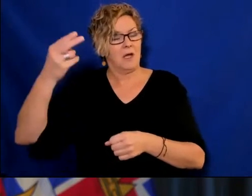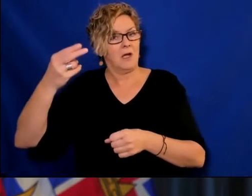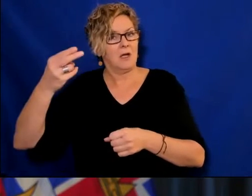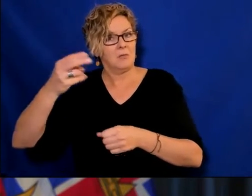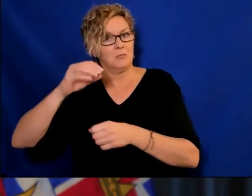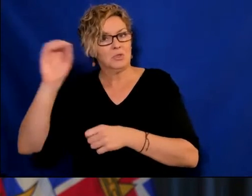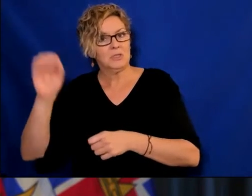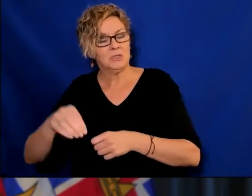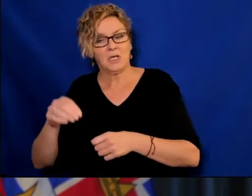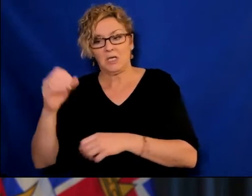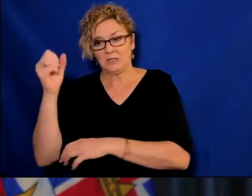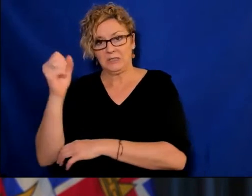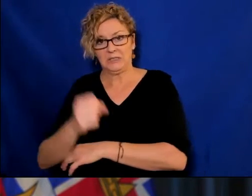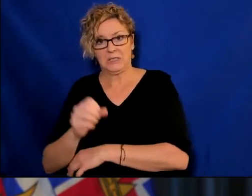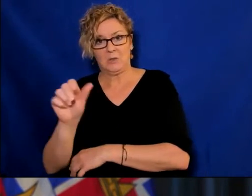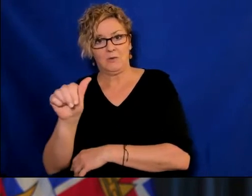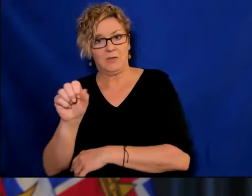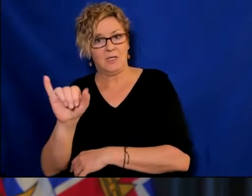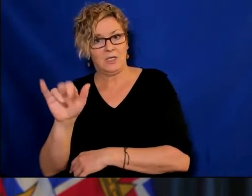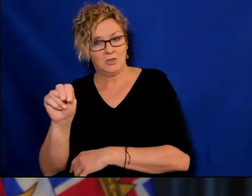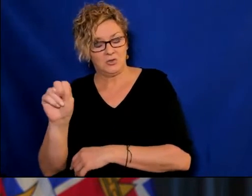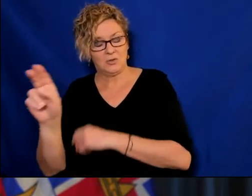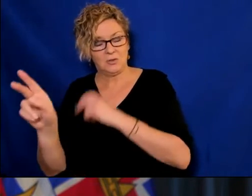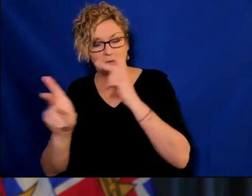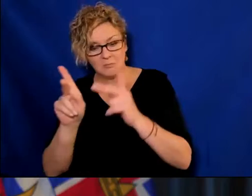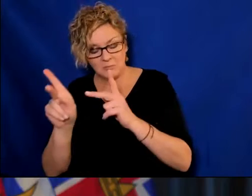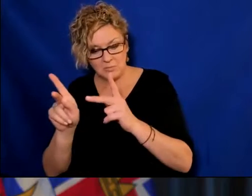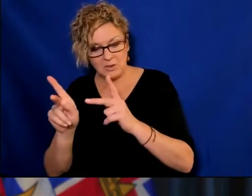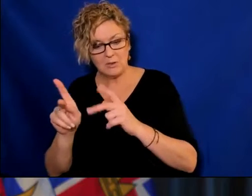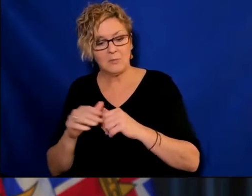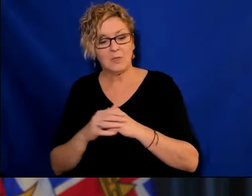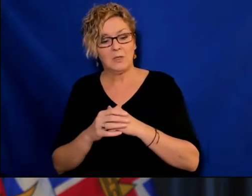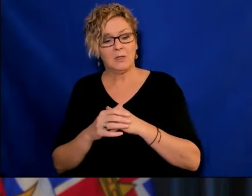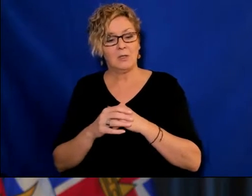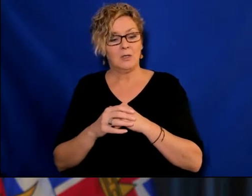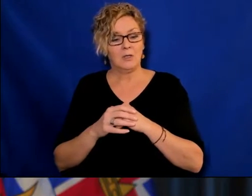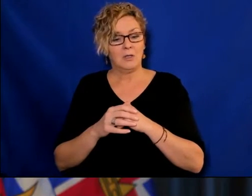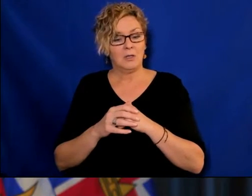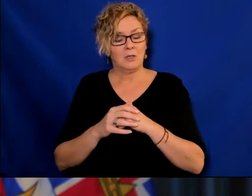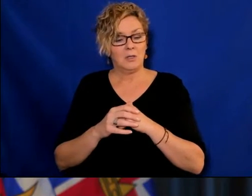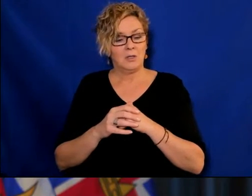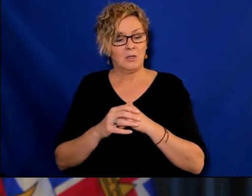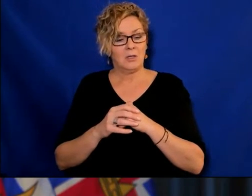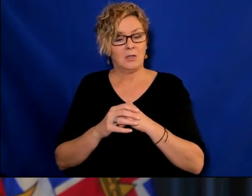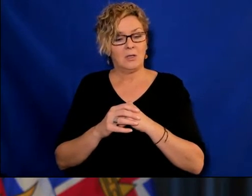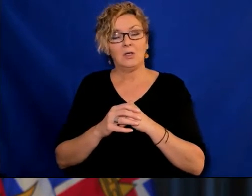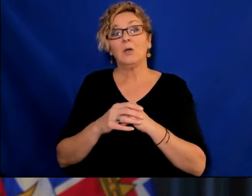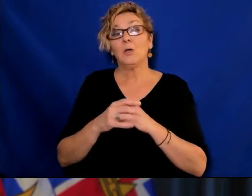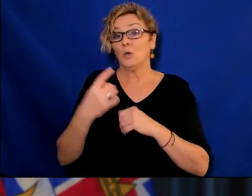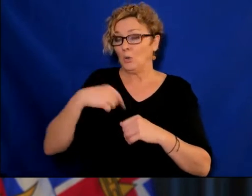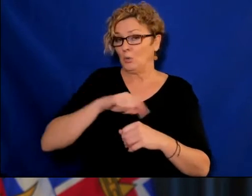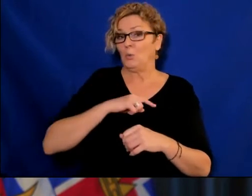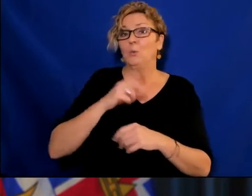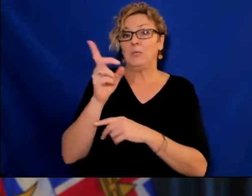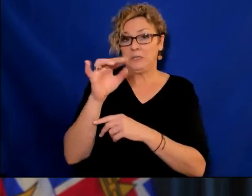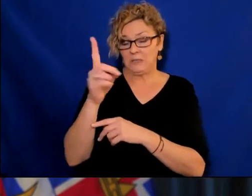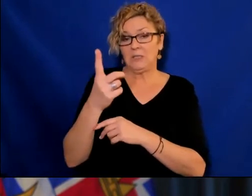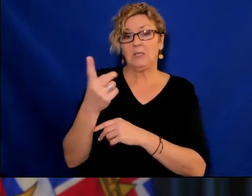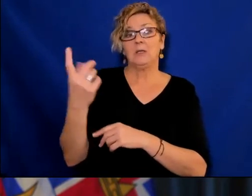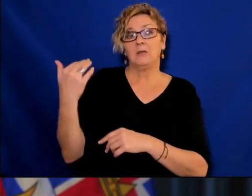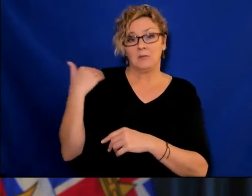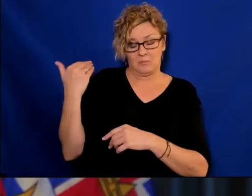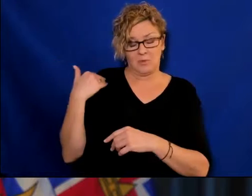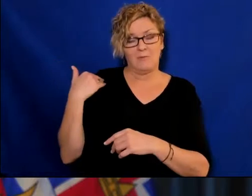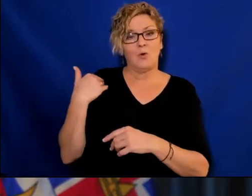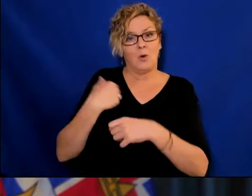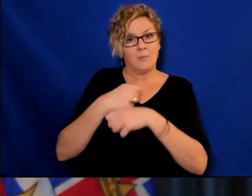starting in March and April, we've seen significant translation of guidance documents, of the survey we did, of advertising from